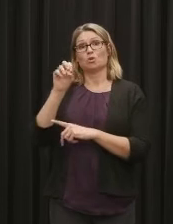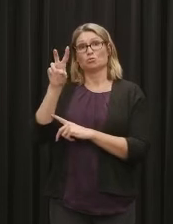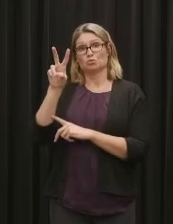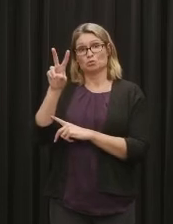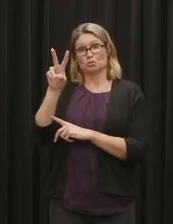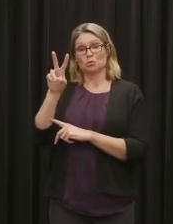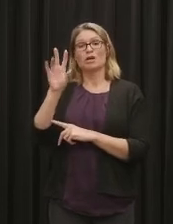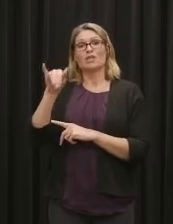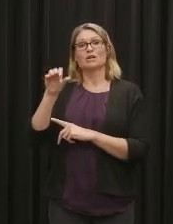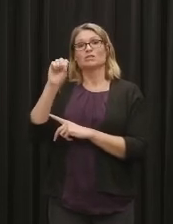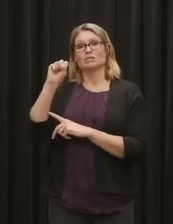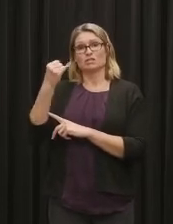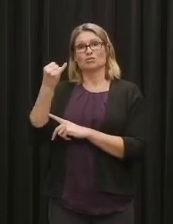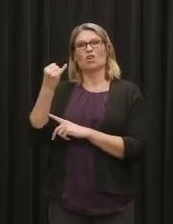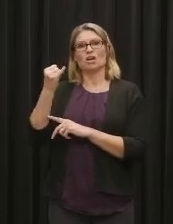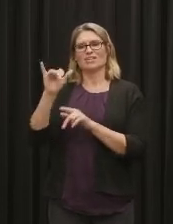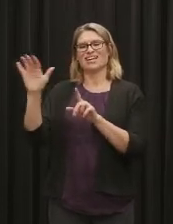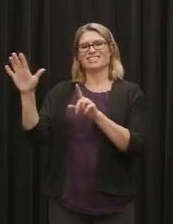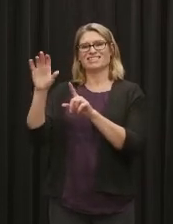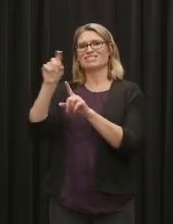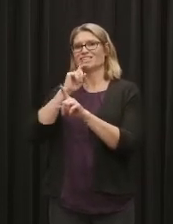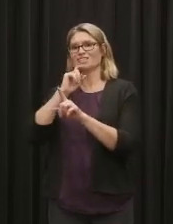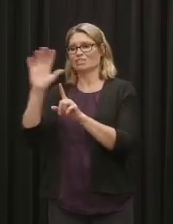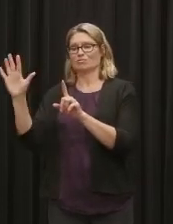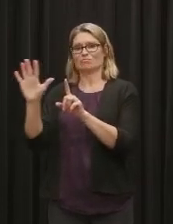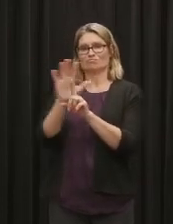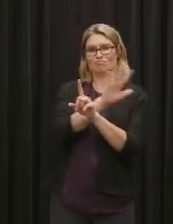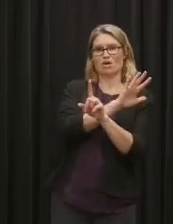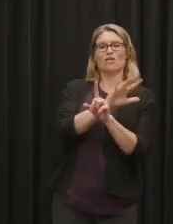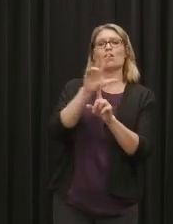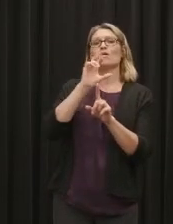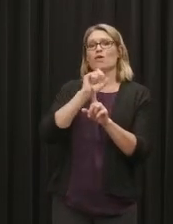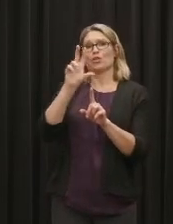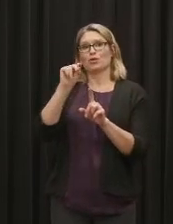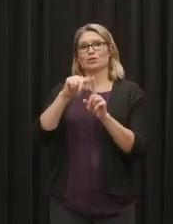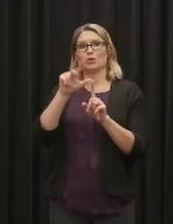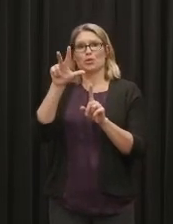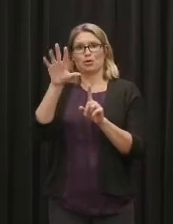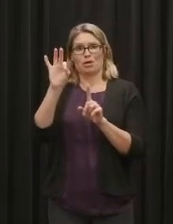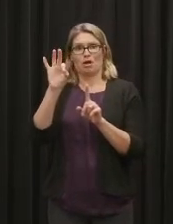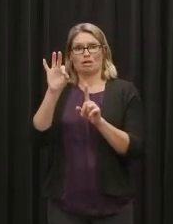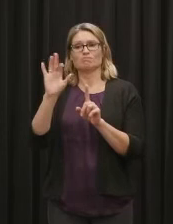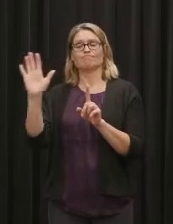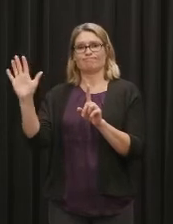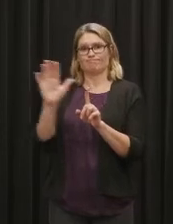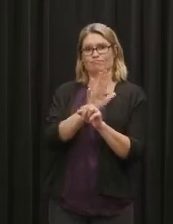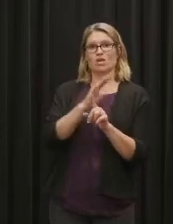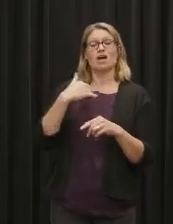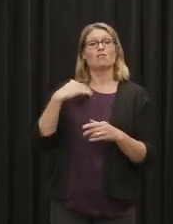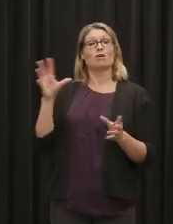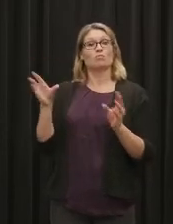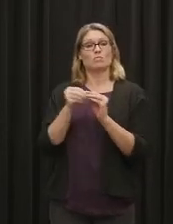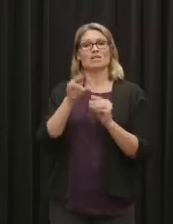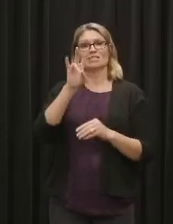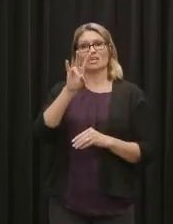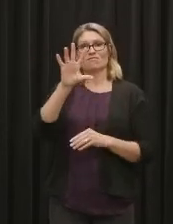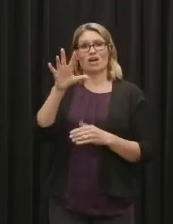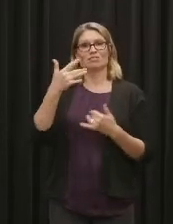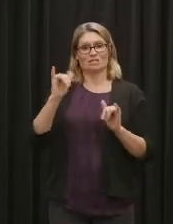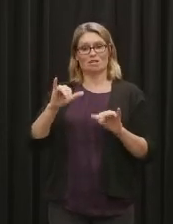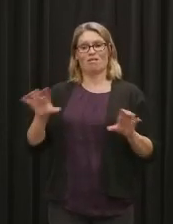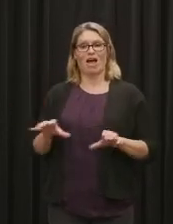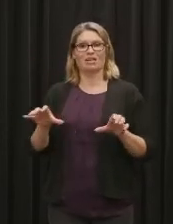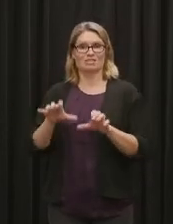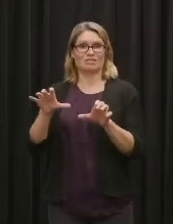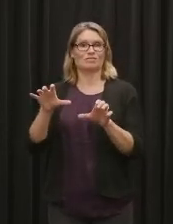the St. John, Kings, and Charlotte counties, an individual aged 30 to 39. We now have 75 active cases in the